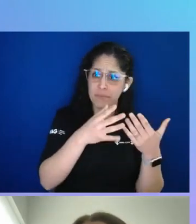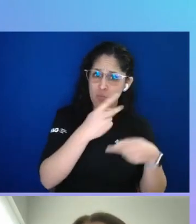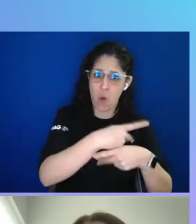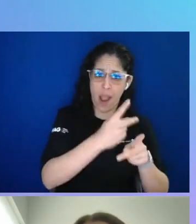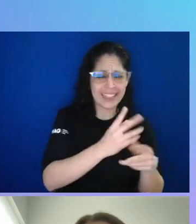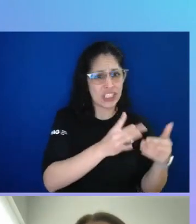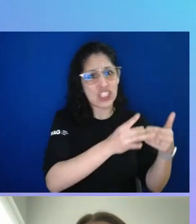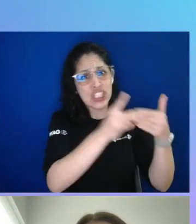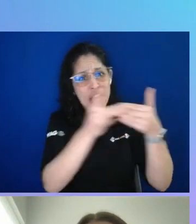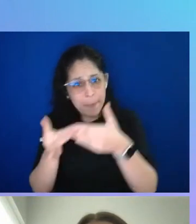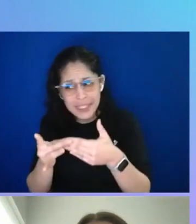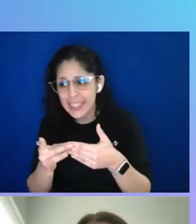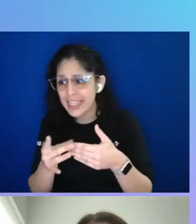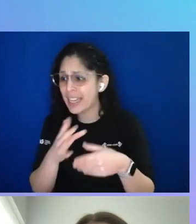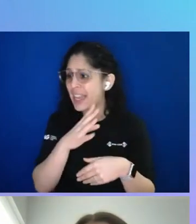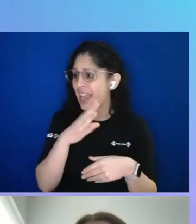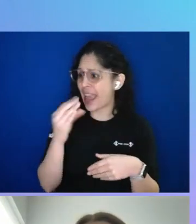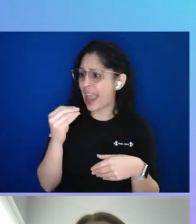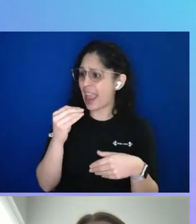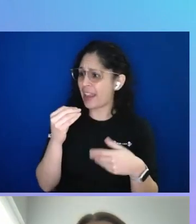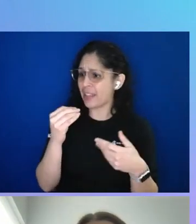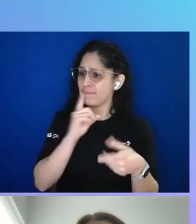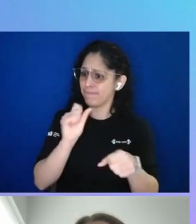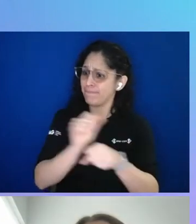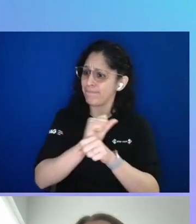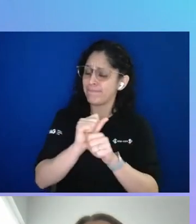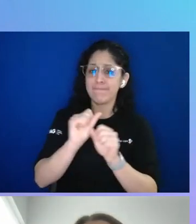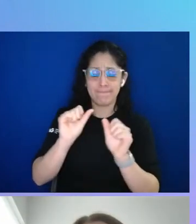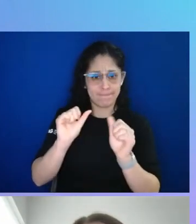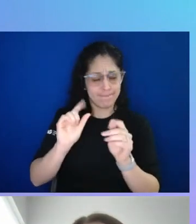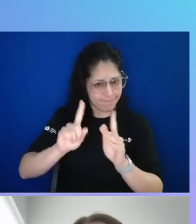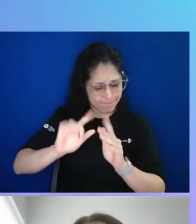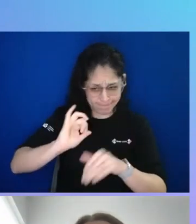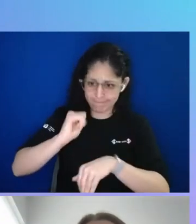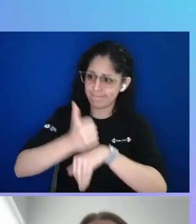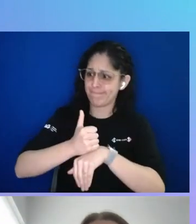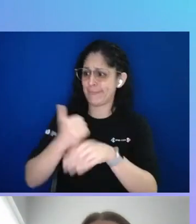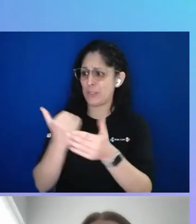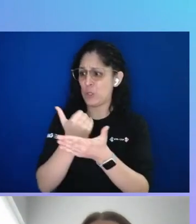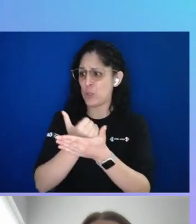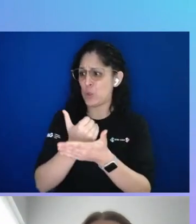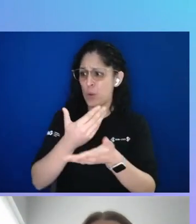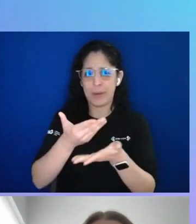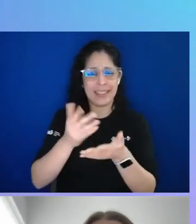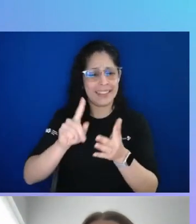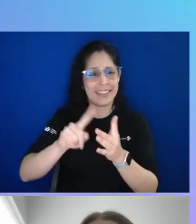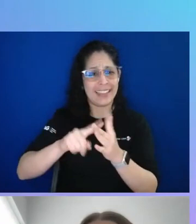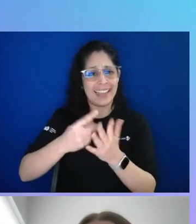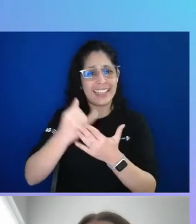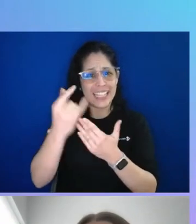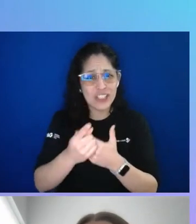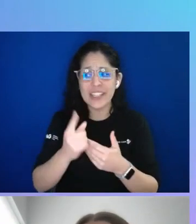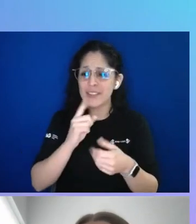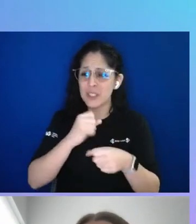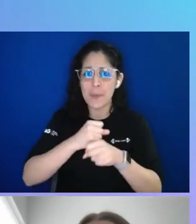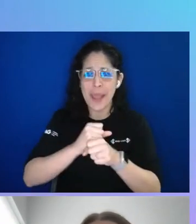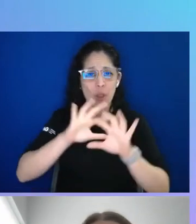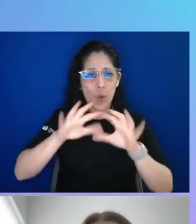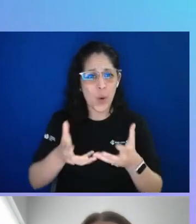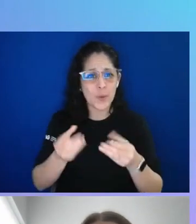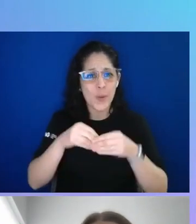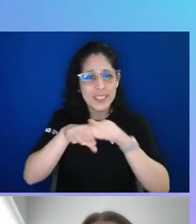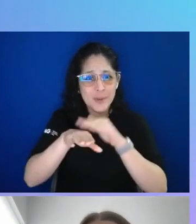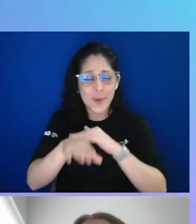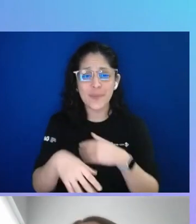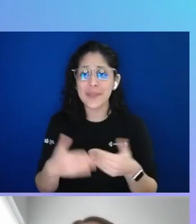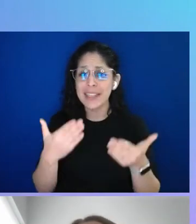your products and the world more accessible to everyone. And I just want to conclude by saying thank you to everyone who has tuned in